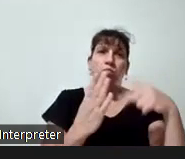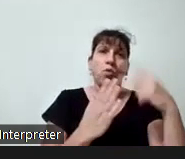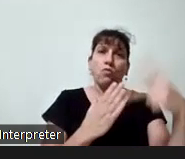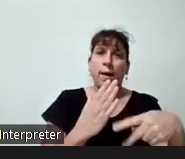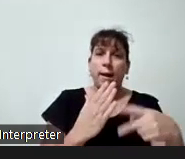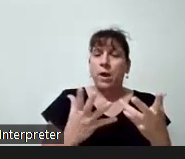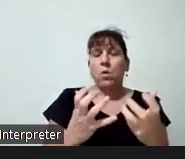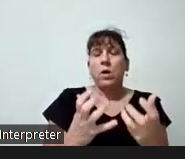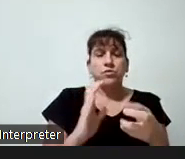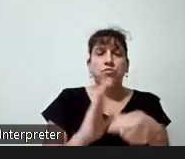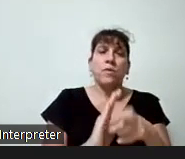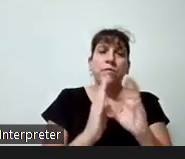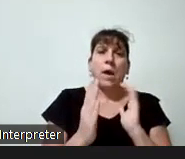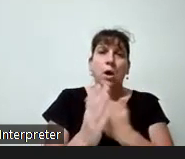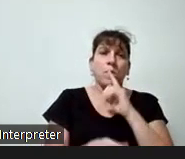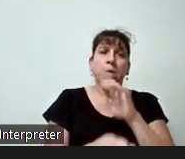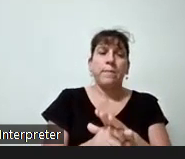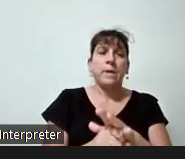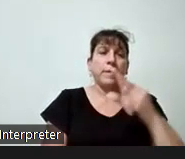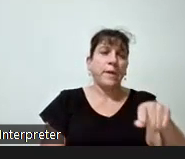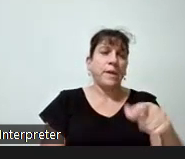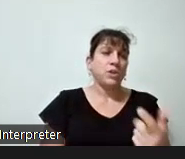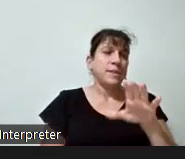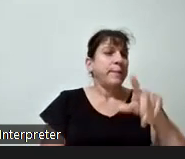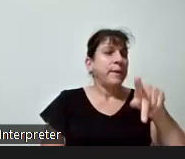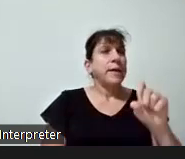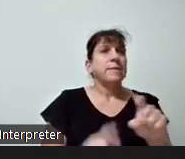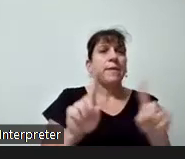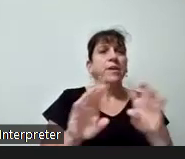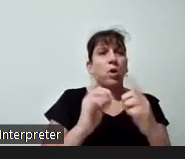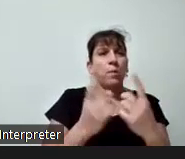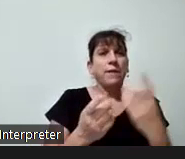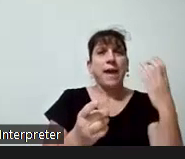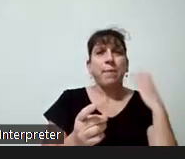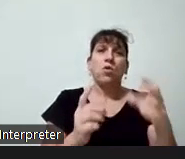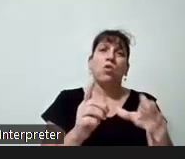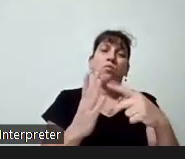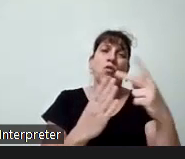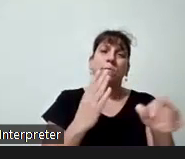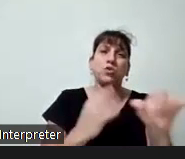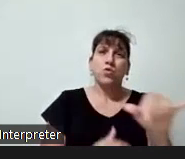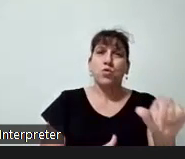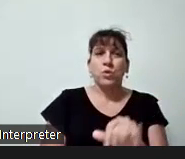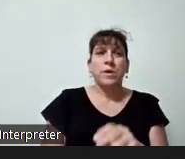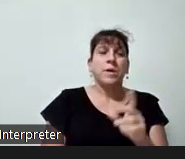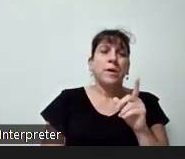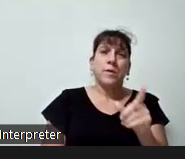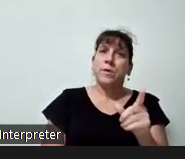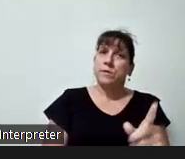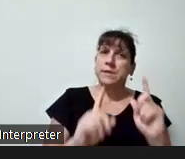over what our commitment is as PGCPS, but then also Department of Capital Programs as well. PGCPS is moving swiftly to